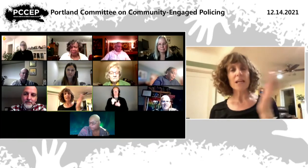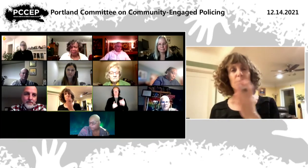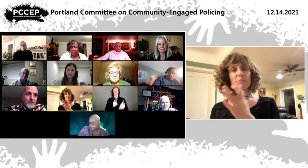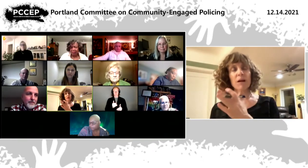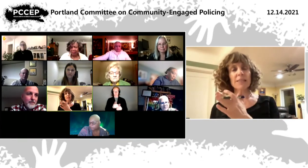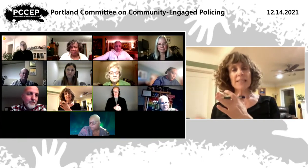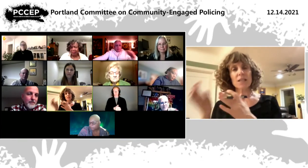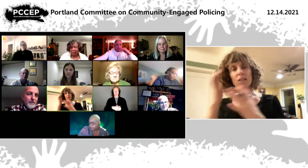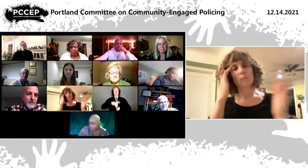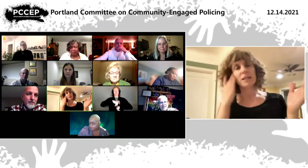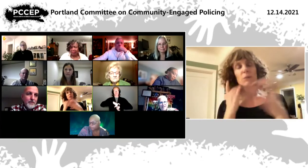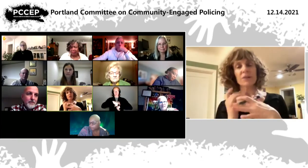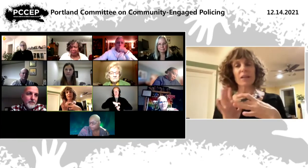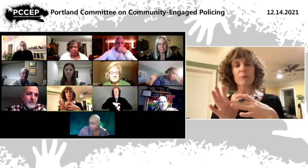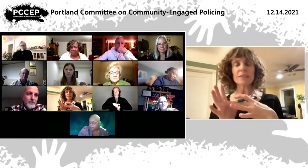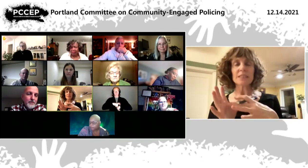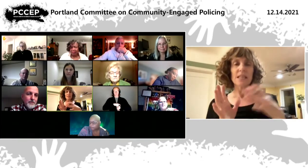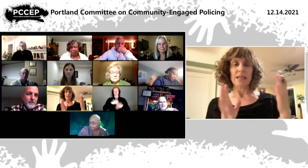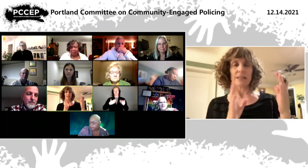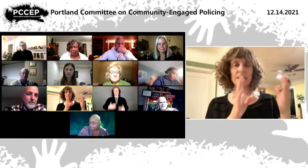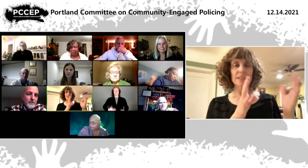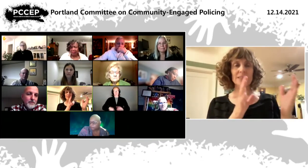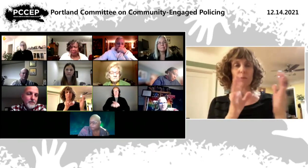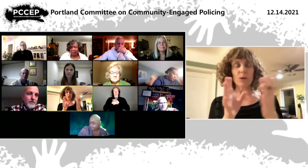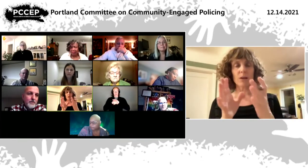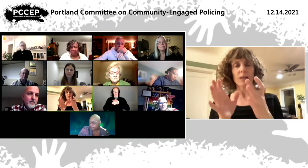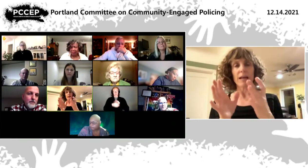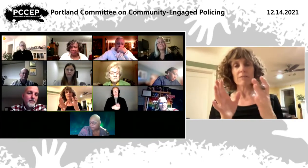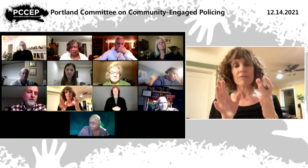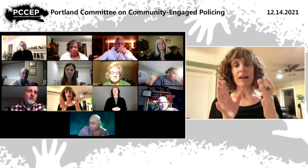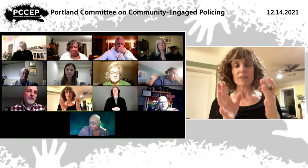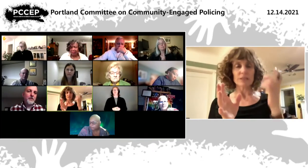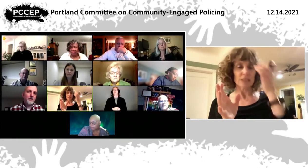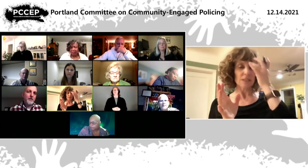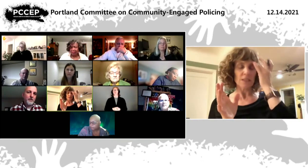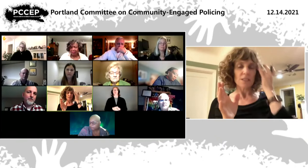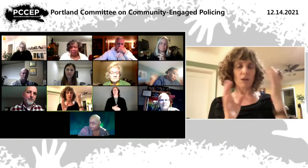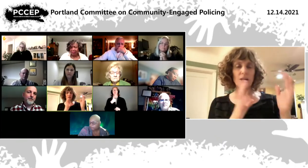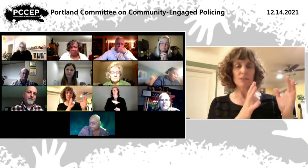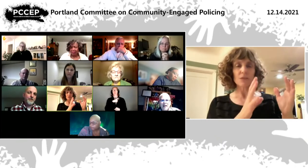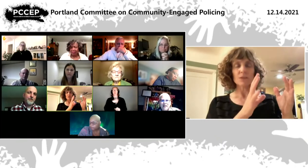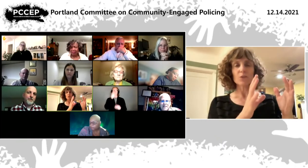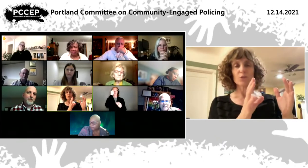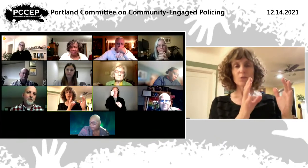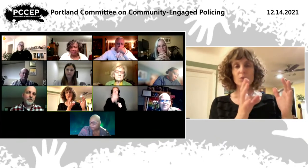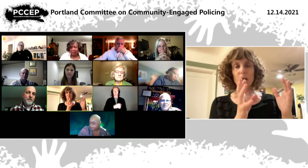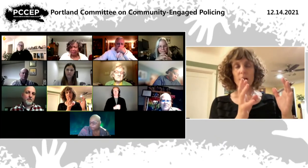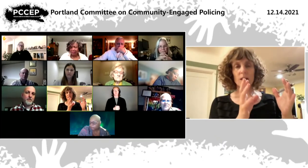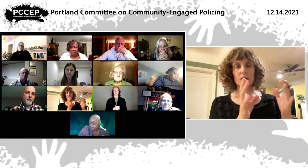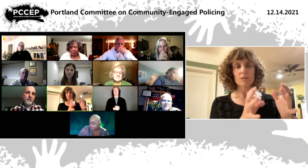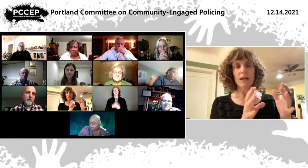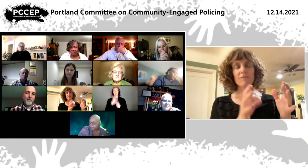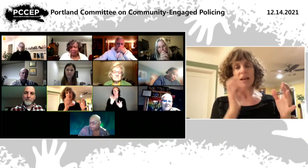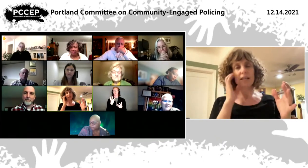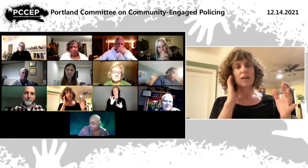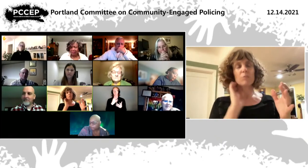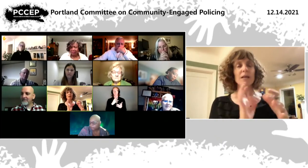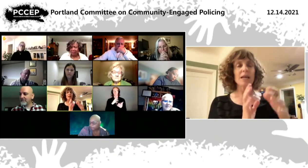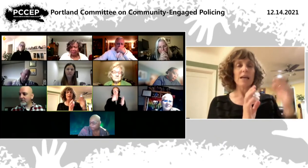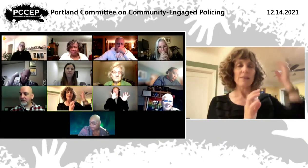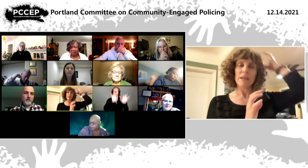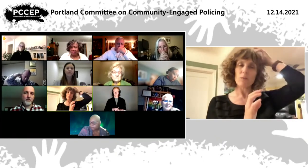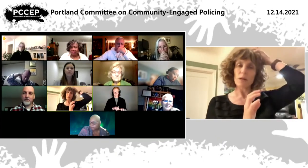the timing process on the body-worn cameras and the things that we're going to have to factor in. So I was going to draft that